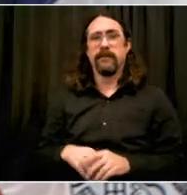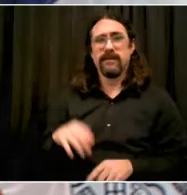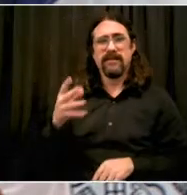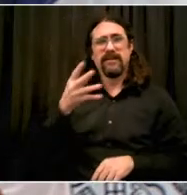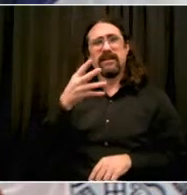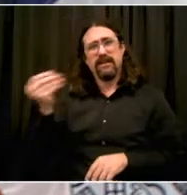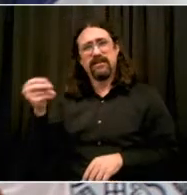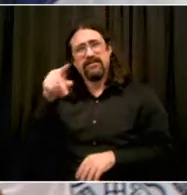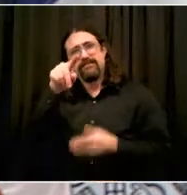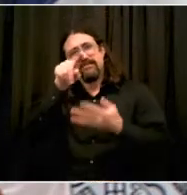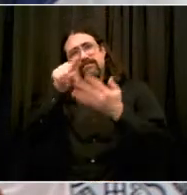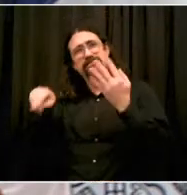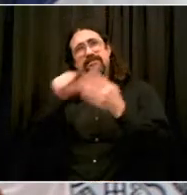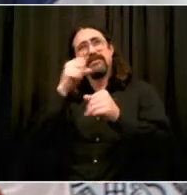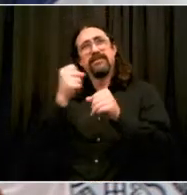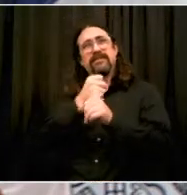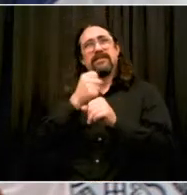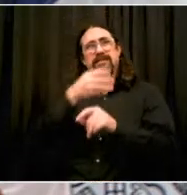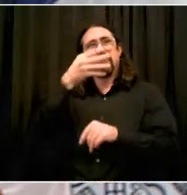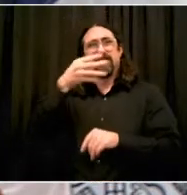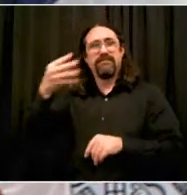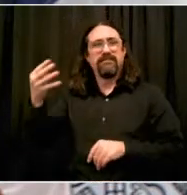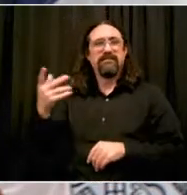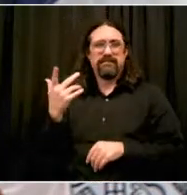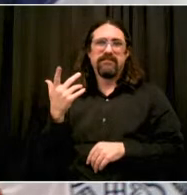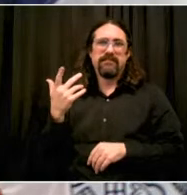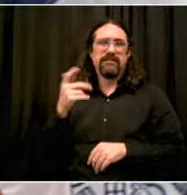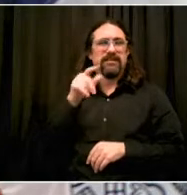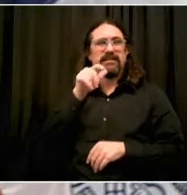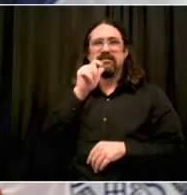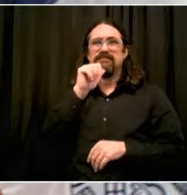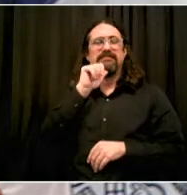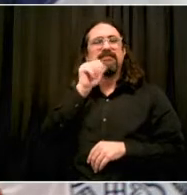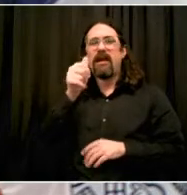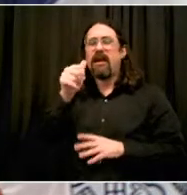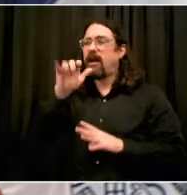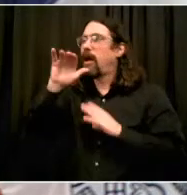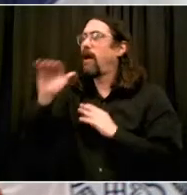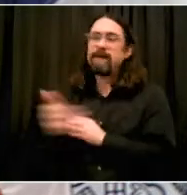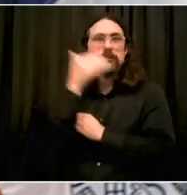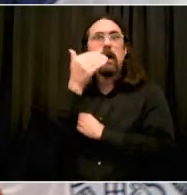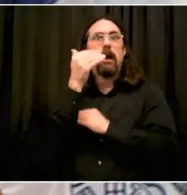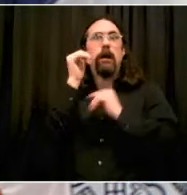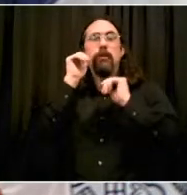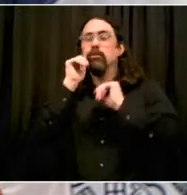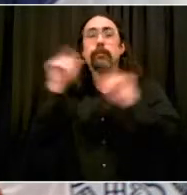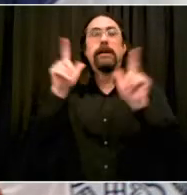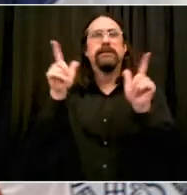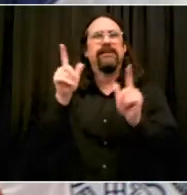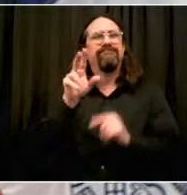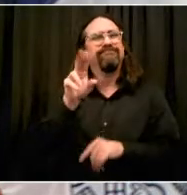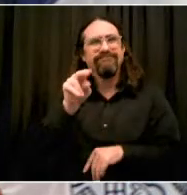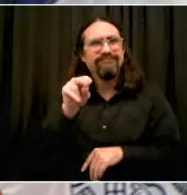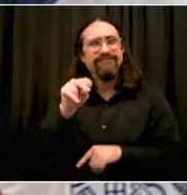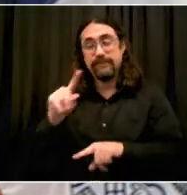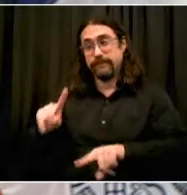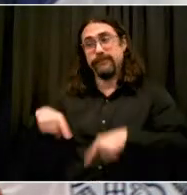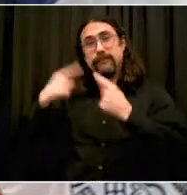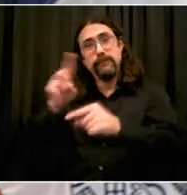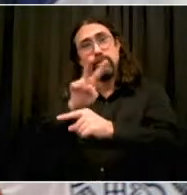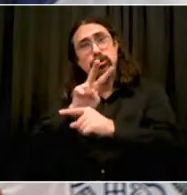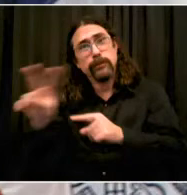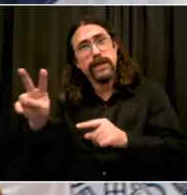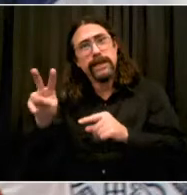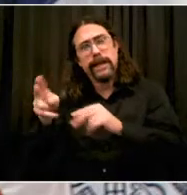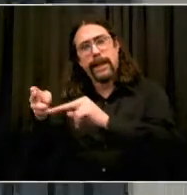That's why we were warning people late last week. It's not perfect, but it does tell us where we are and what we need to